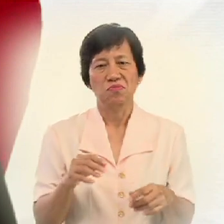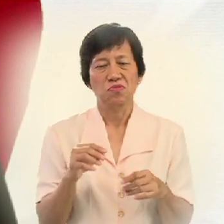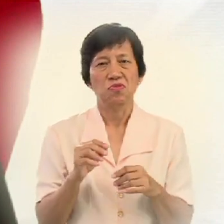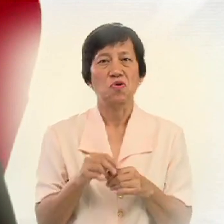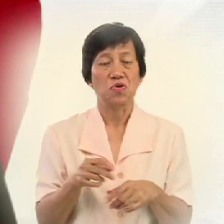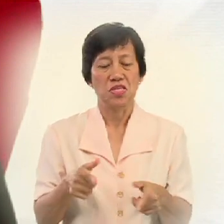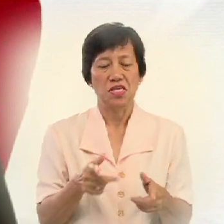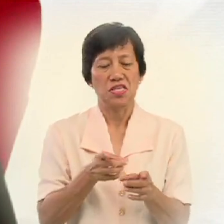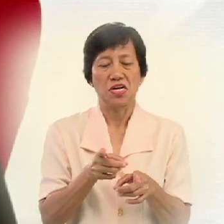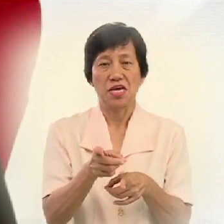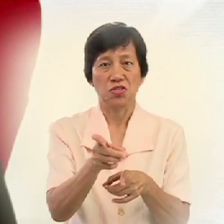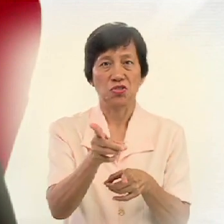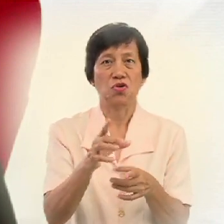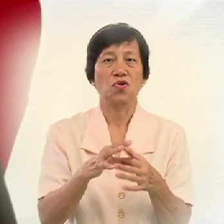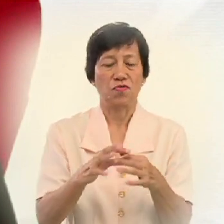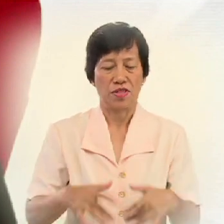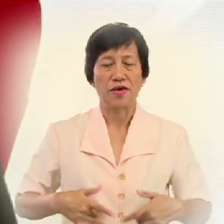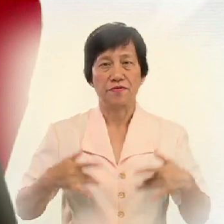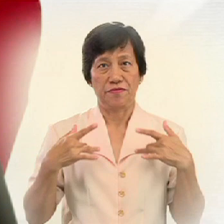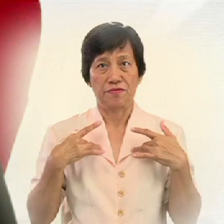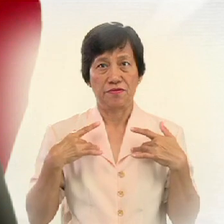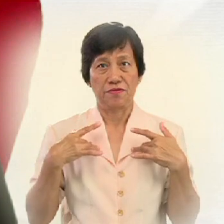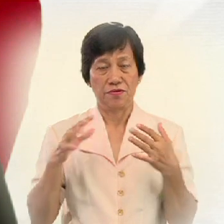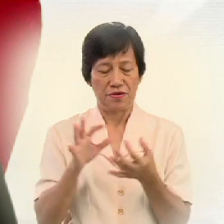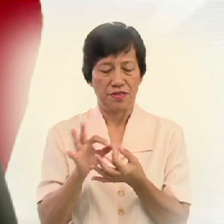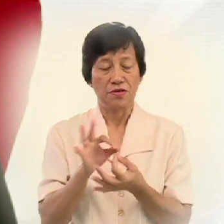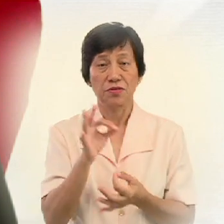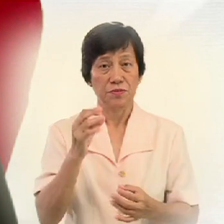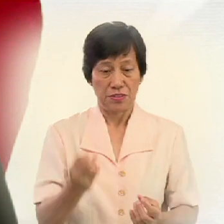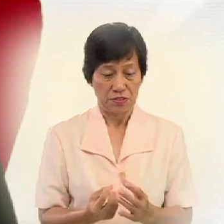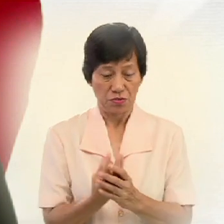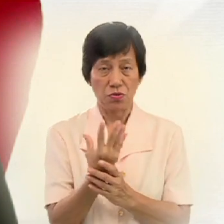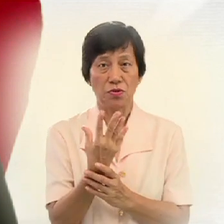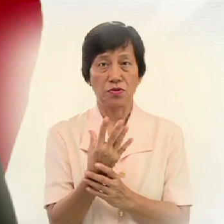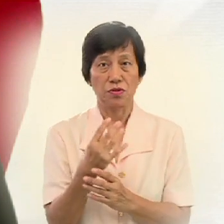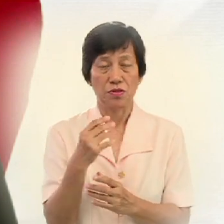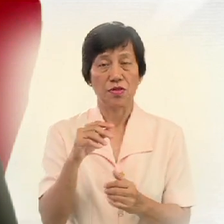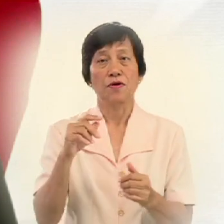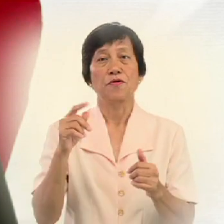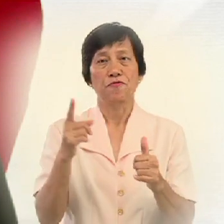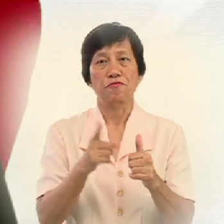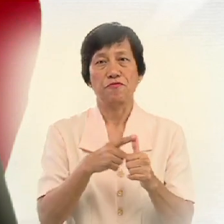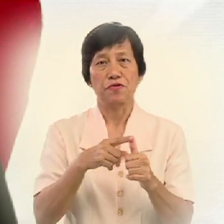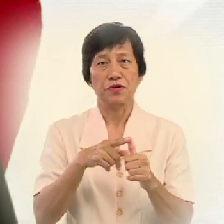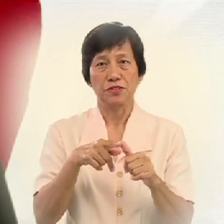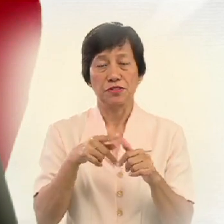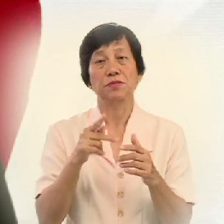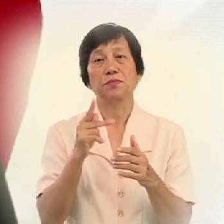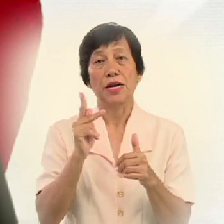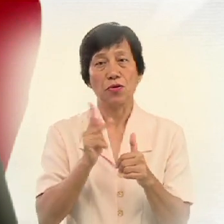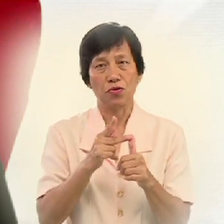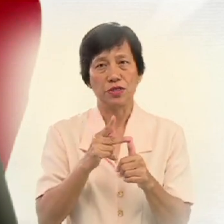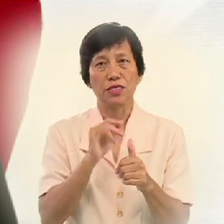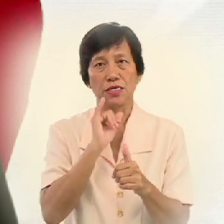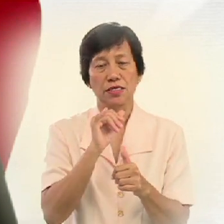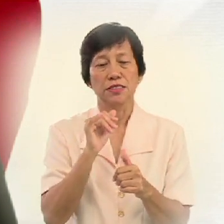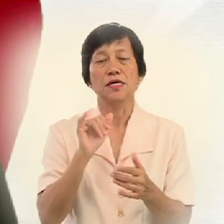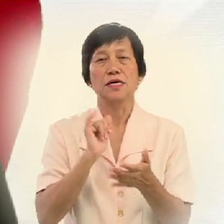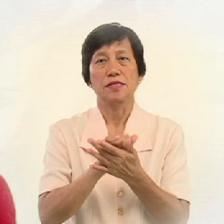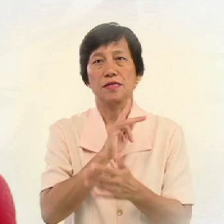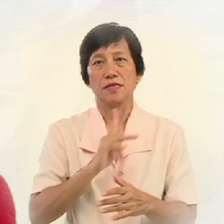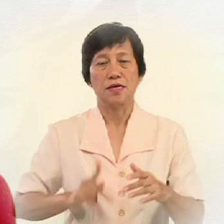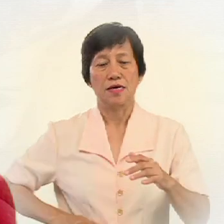our spiritual growth, the top priority is that God may reign, the kingdom of